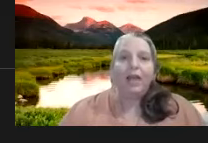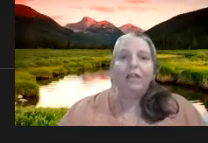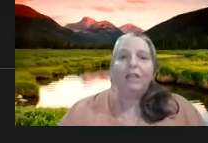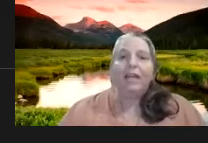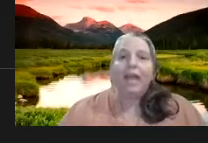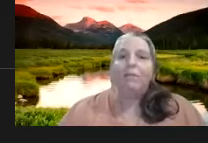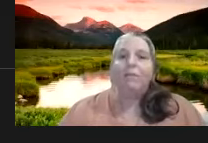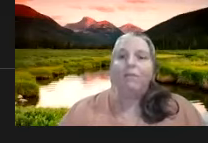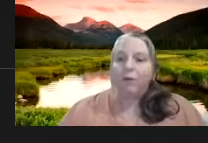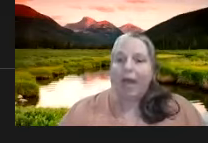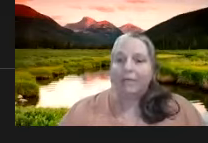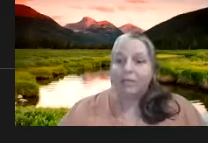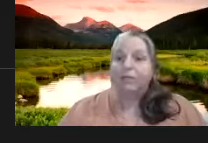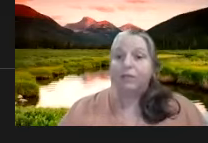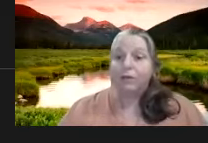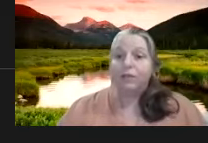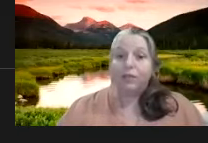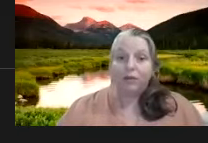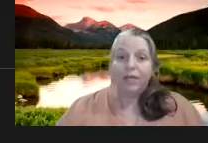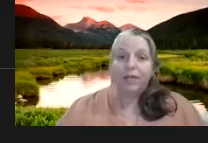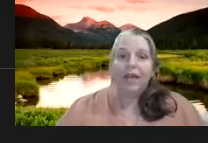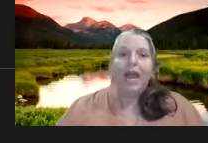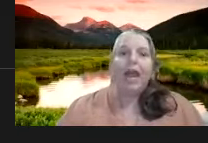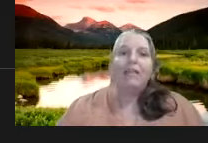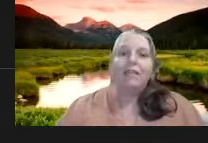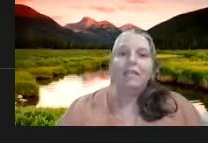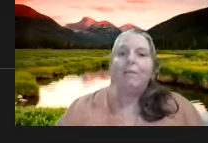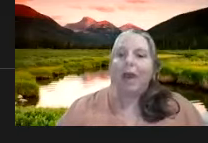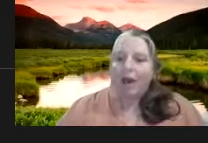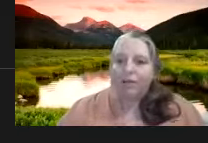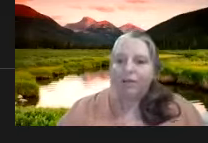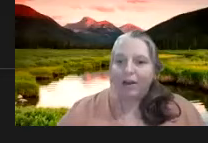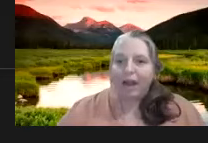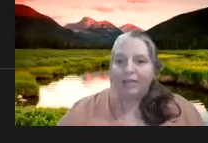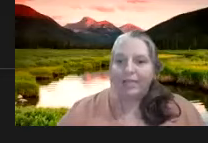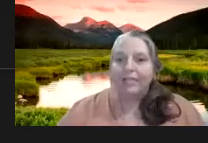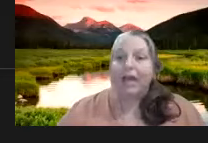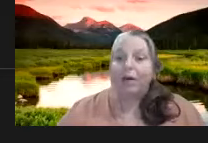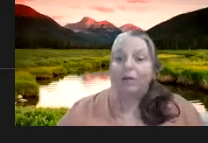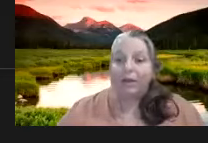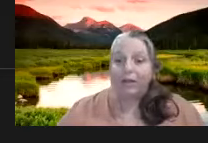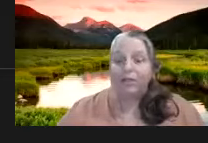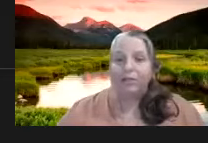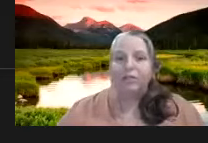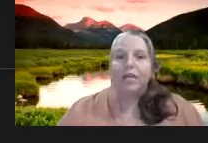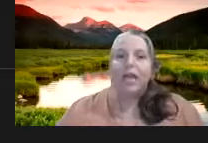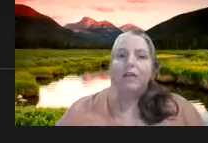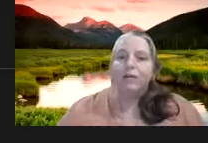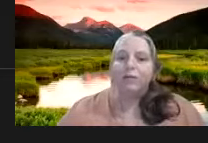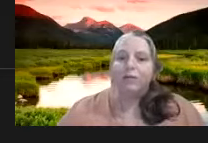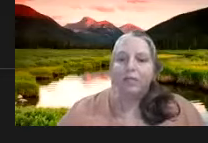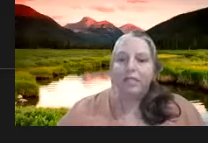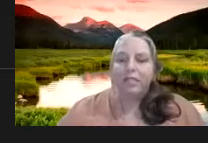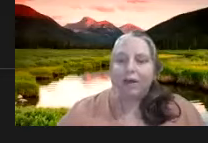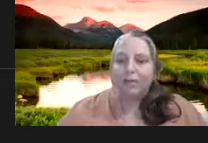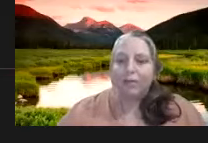one. Then came food access or food security, and then came healthcare access and healthcare issues. And those